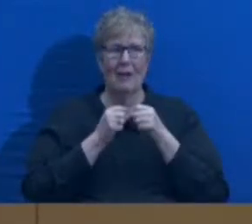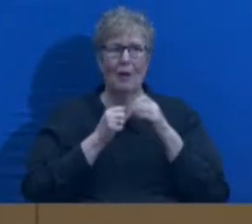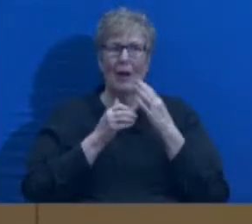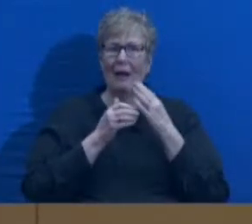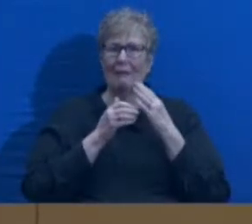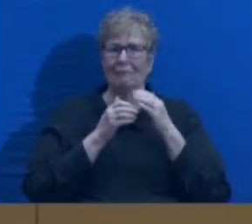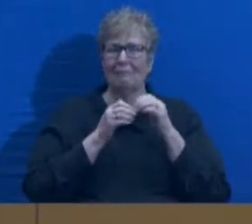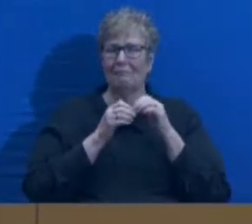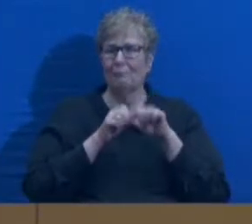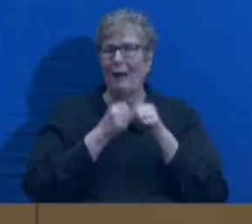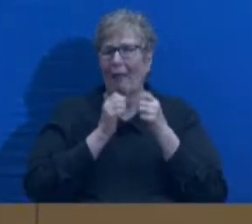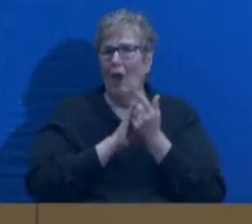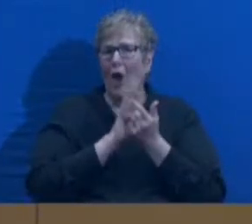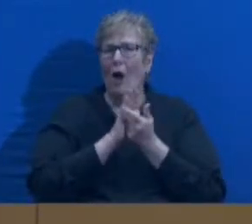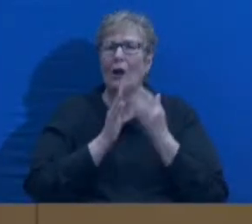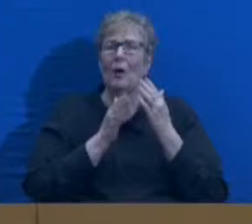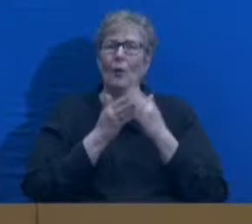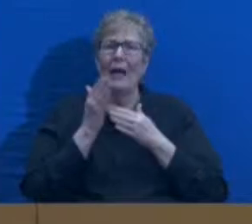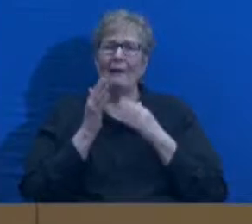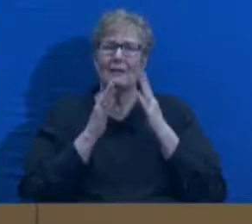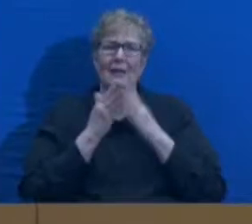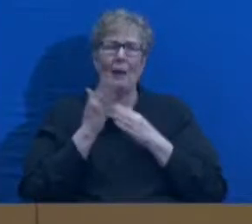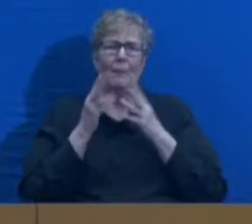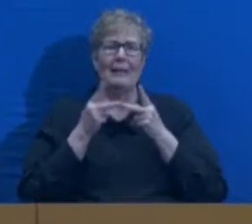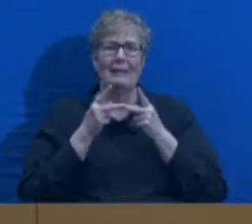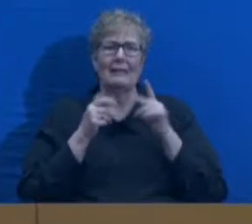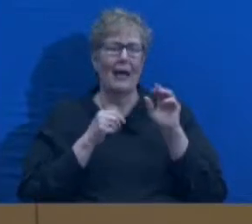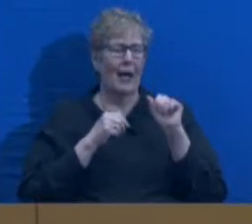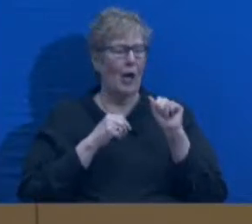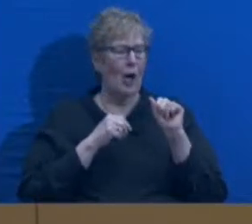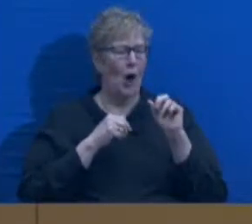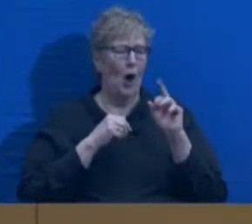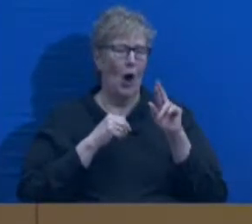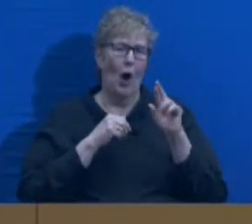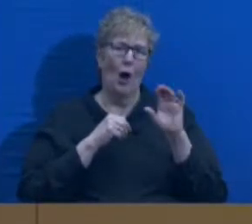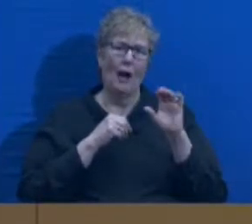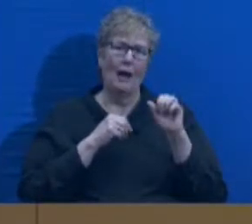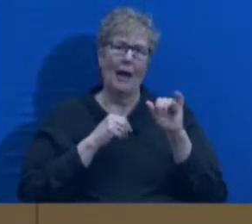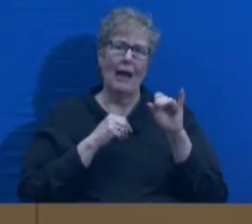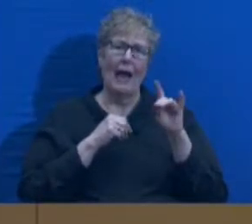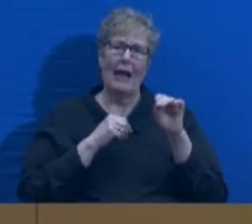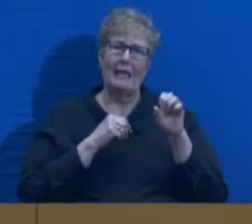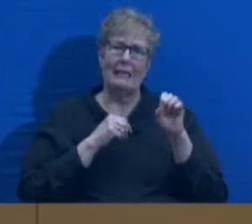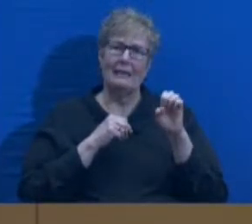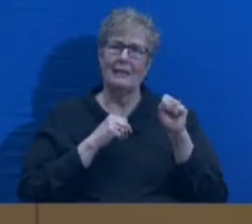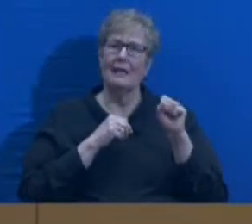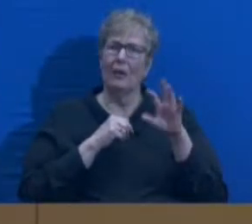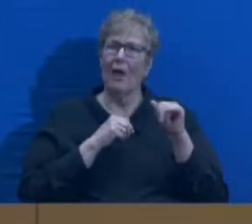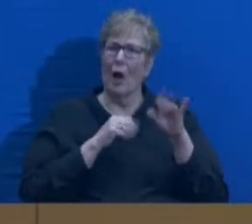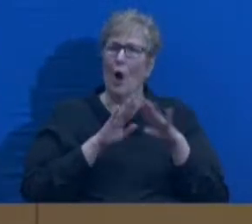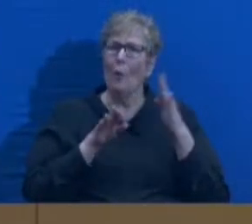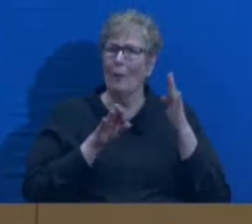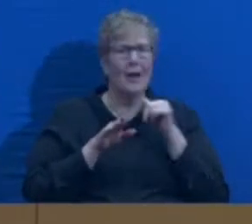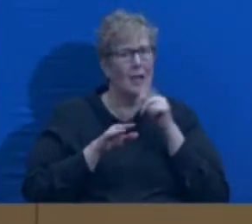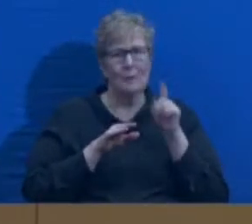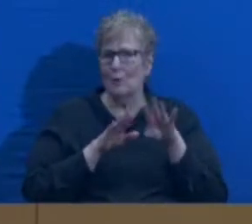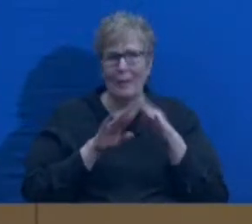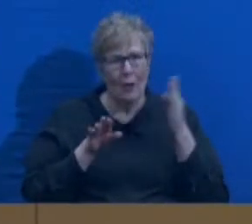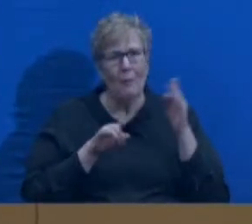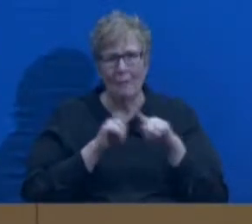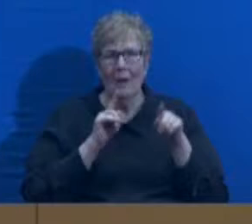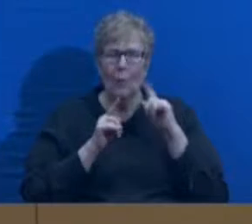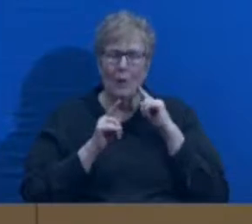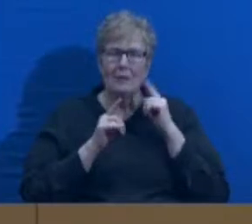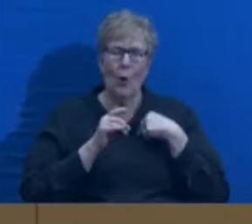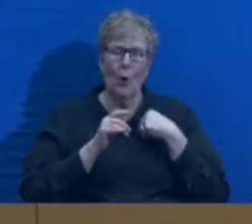other establishments that aren't supposed to be open but are opening anyway. We're taking appropriate enforcement action where those businesses are